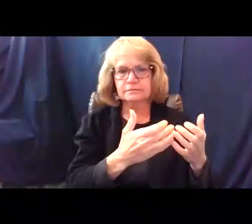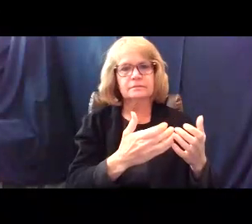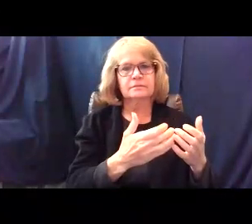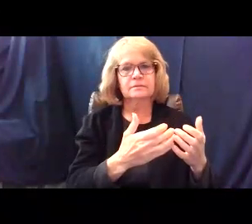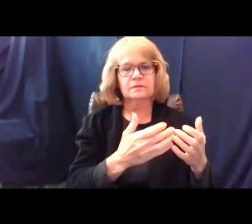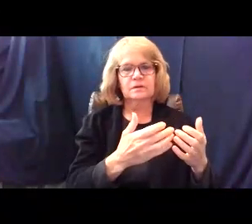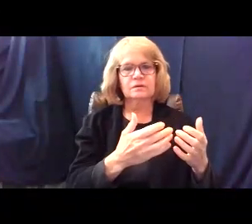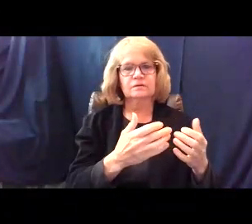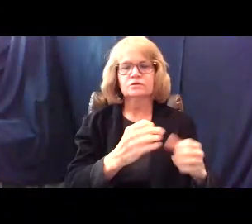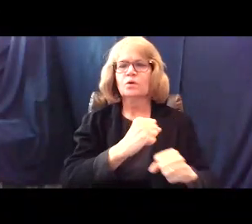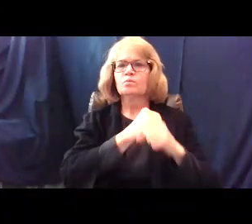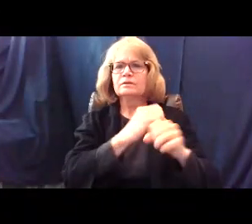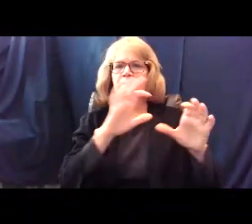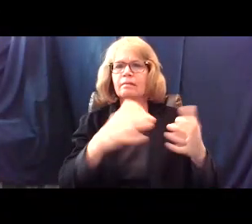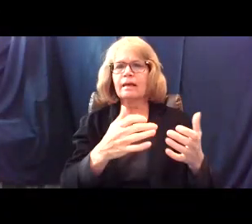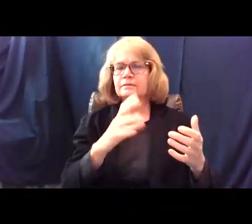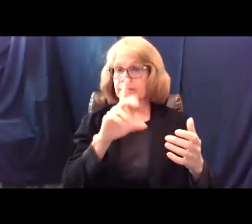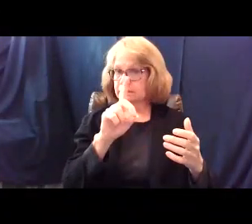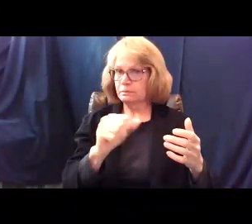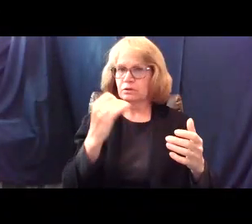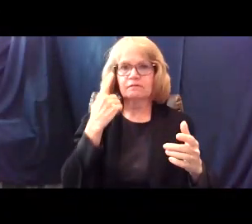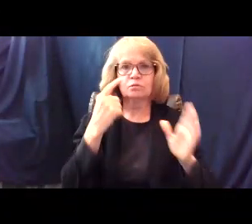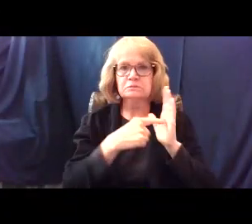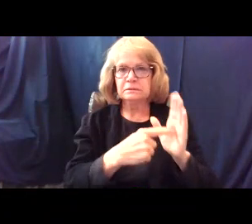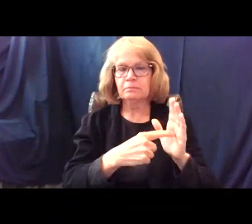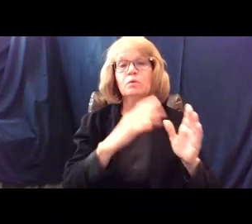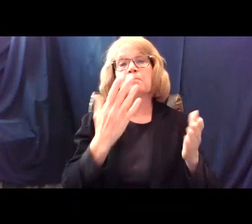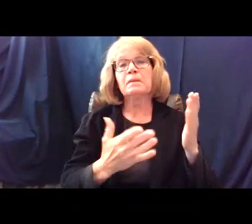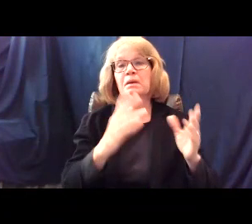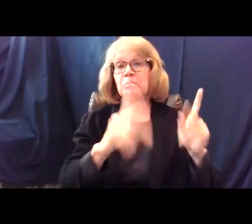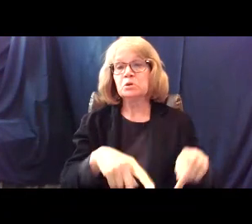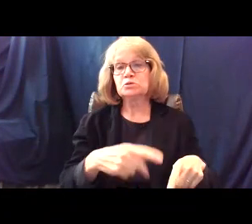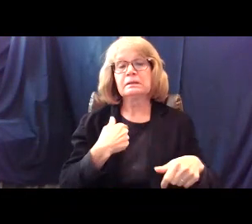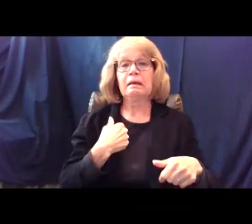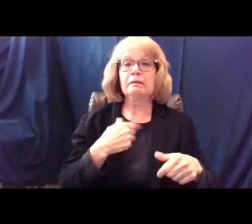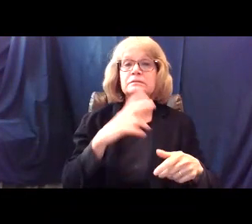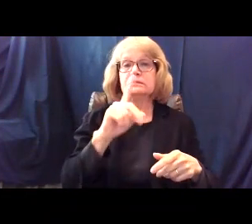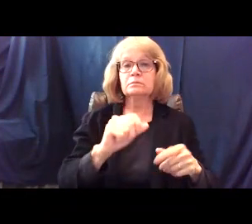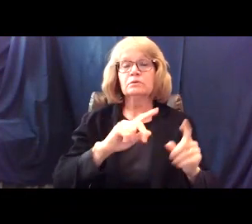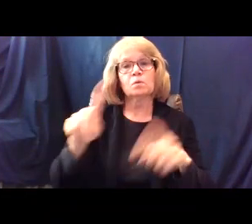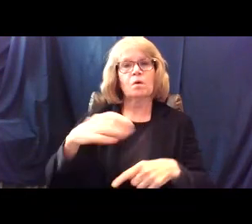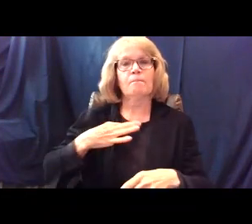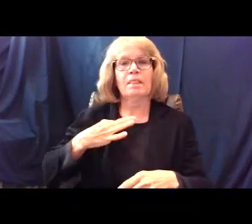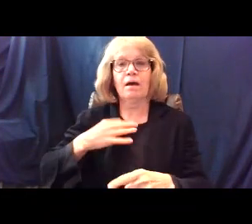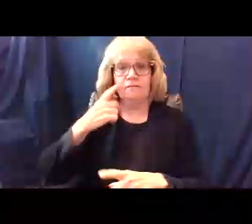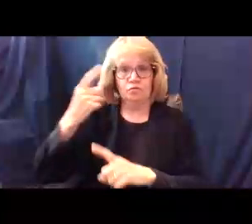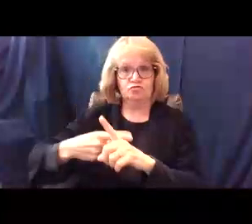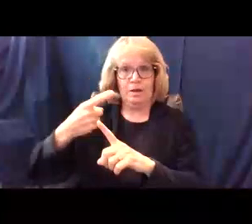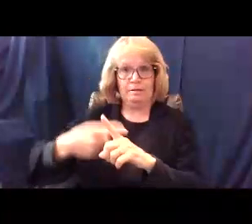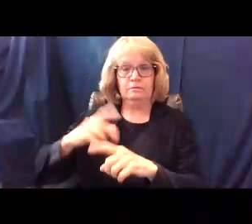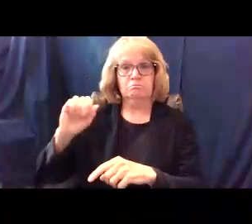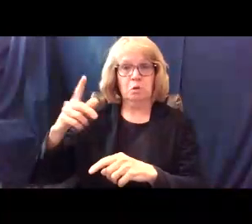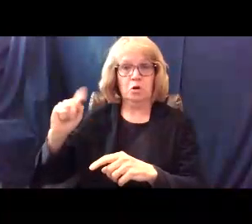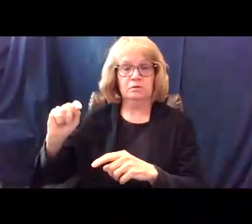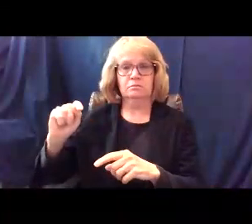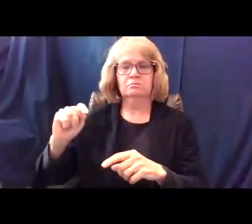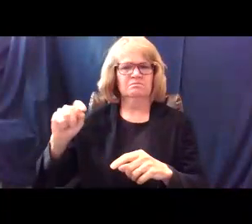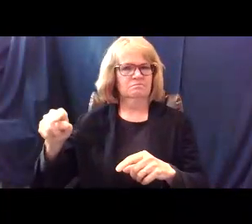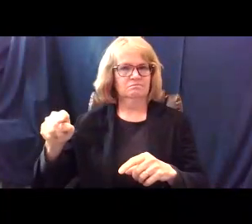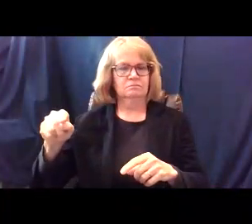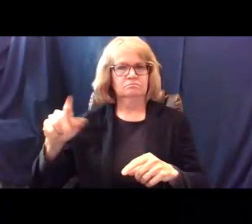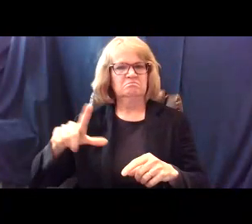the protected class of disabilities, that might be a person with a disability going to apply for a rental unit and the housing provider